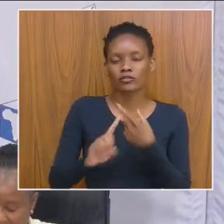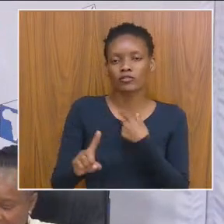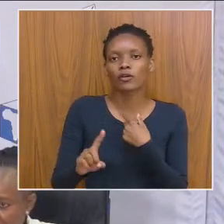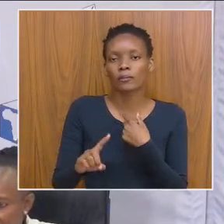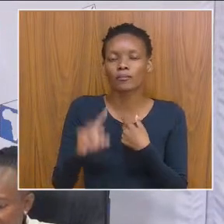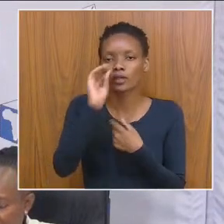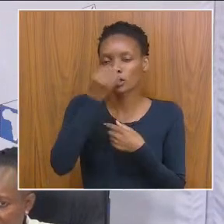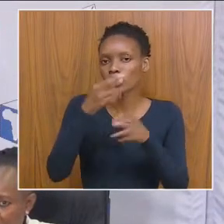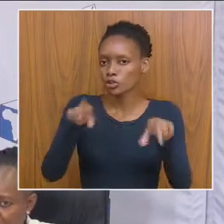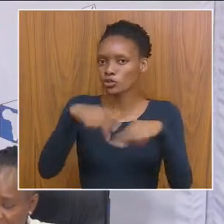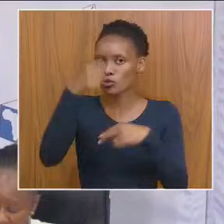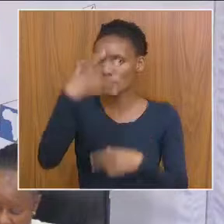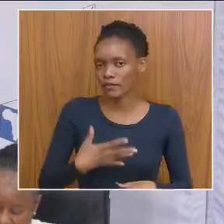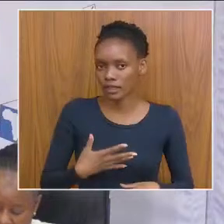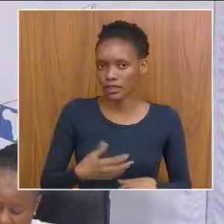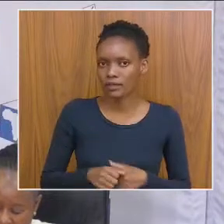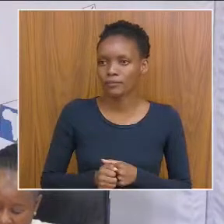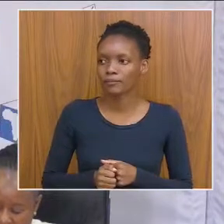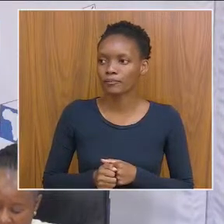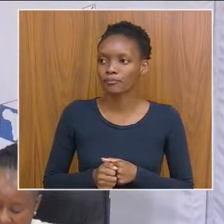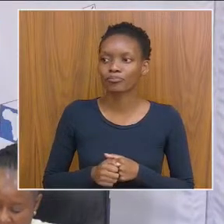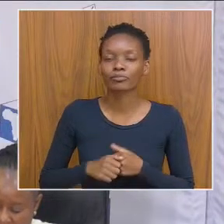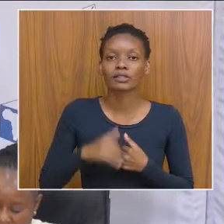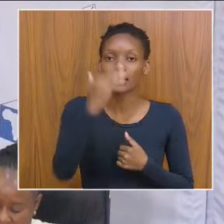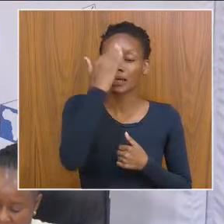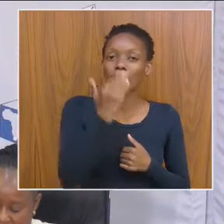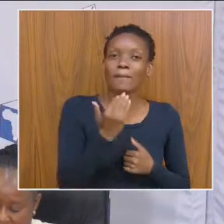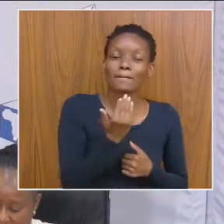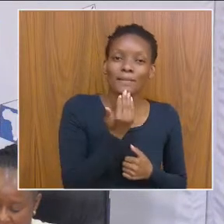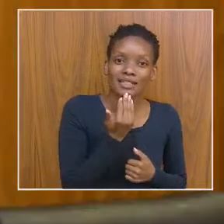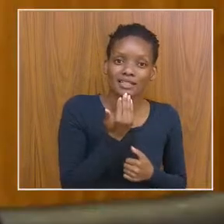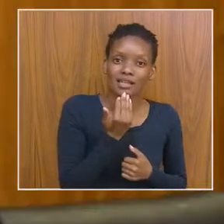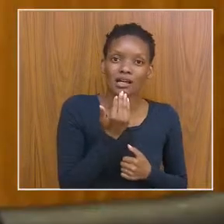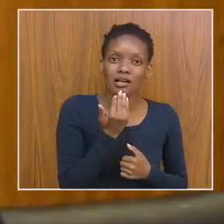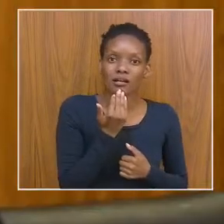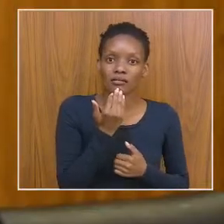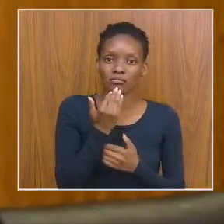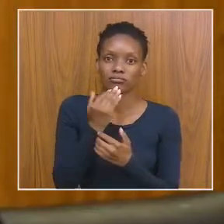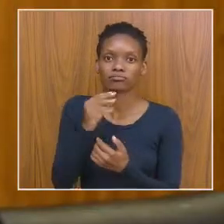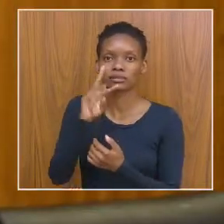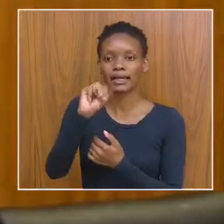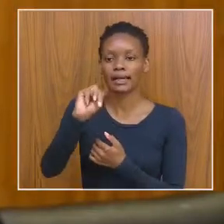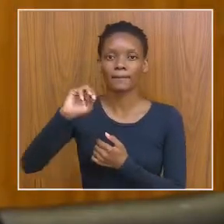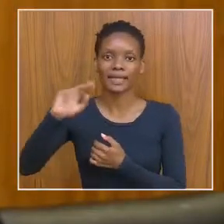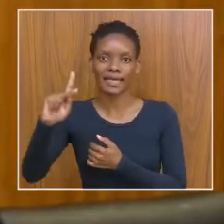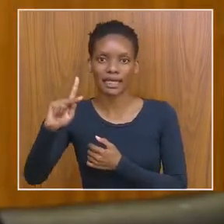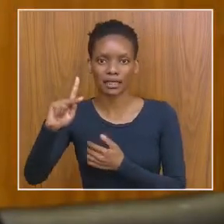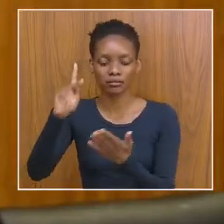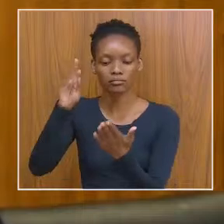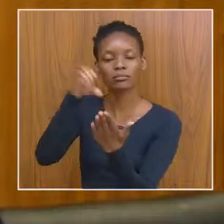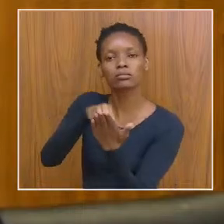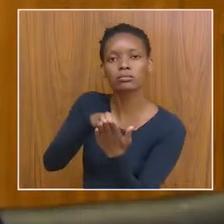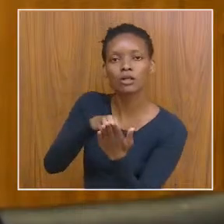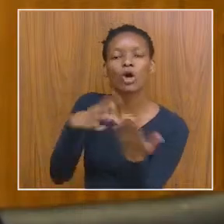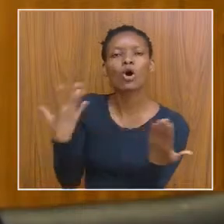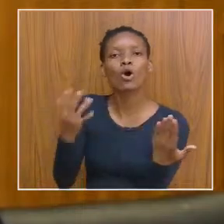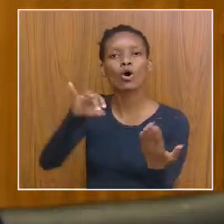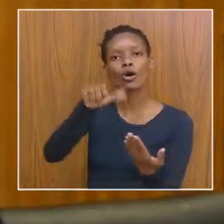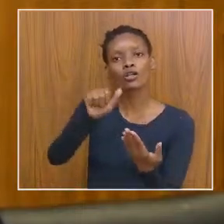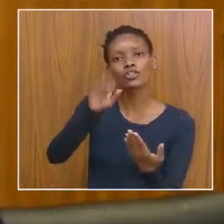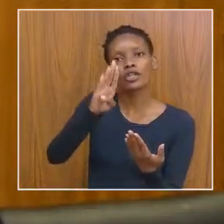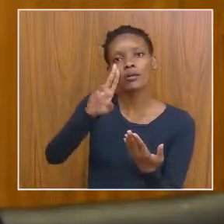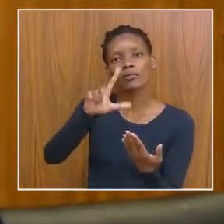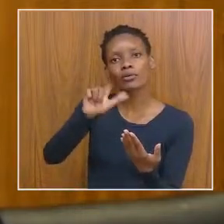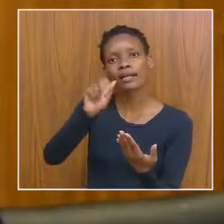Like, whether his face, former President Jacob Zuma, is the one that's going to be on the ballot for MK, or whether it's Mr. Jabulani Khumalo, just that